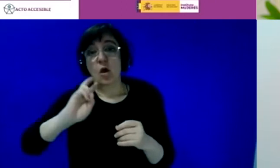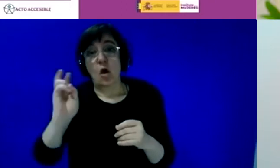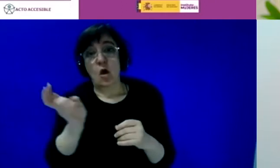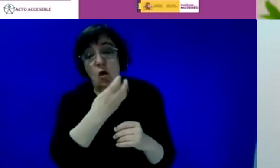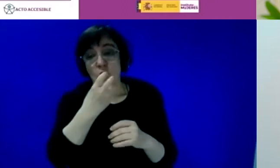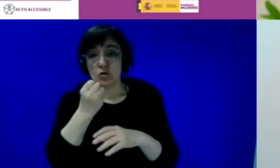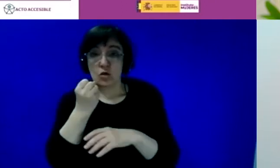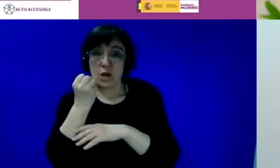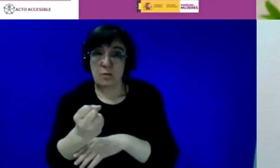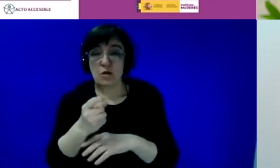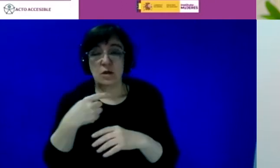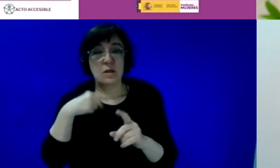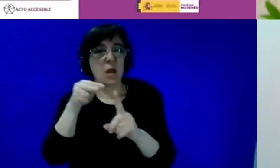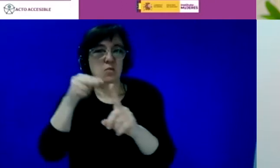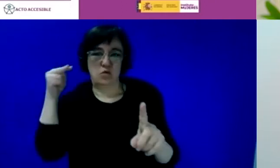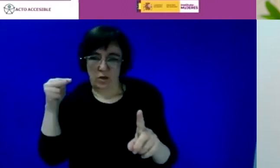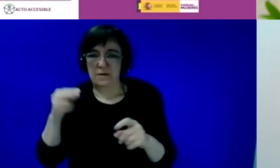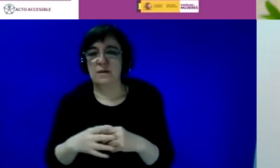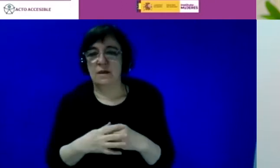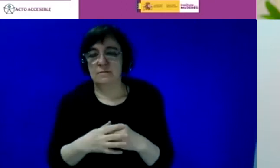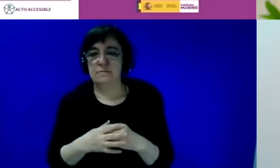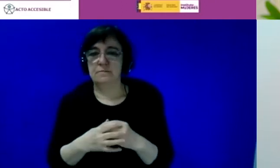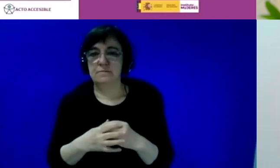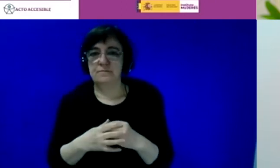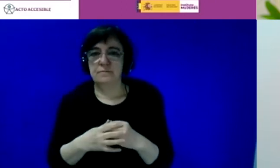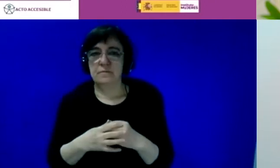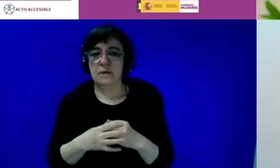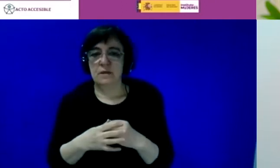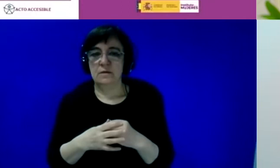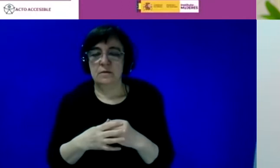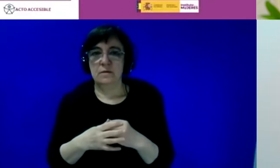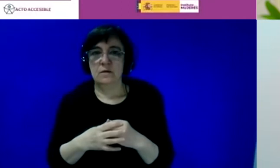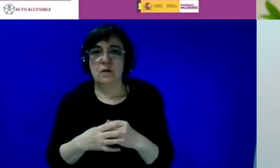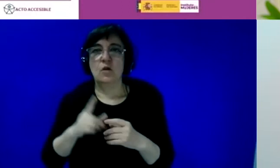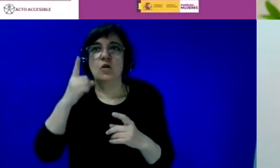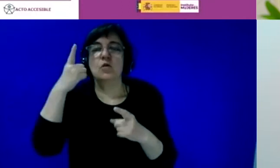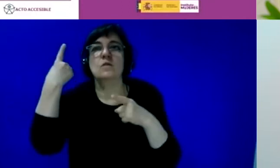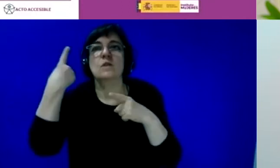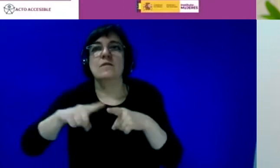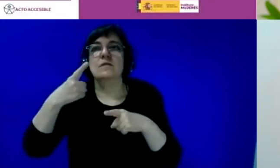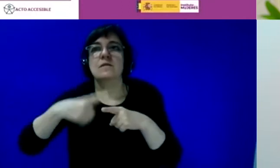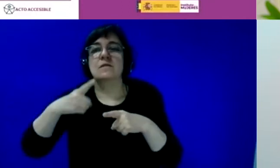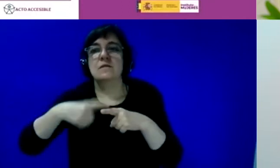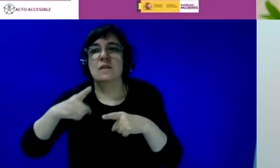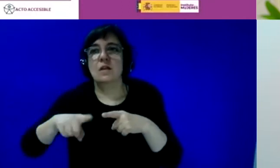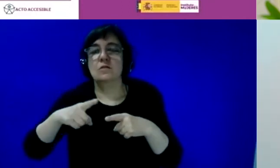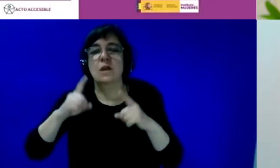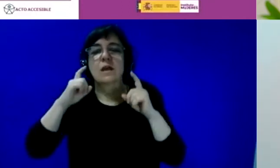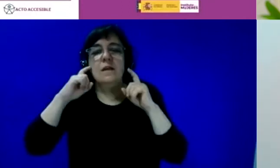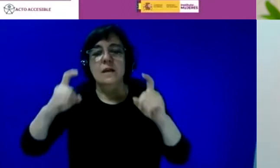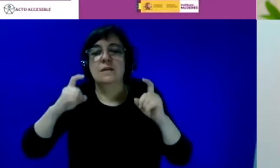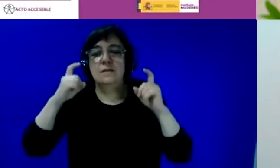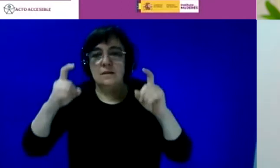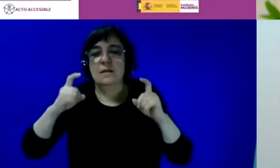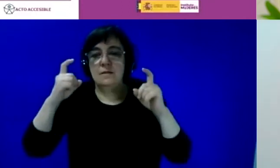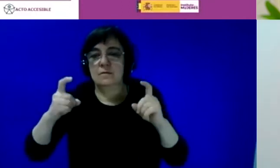would like to say that one of the things that we are tackling, and we already have a number